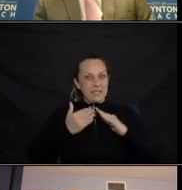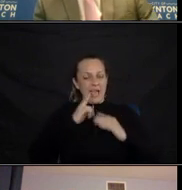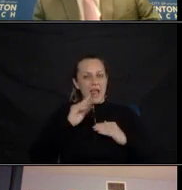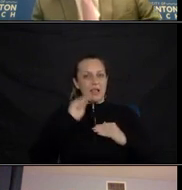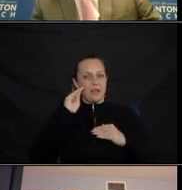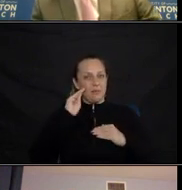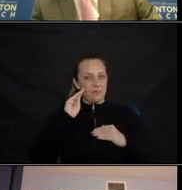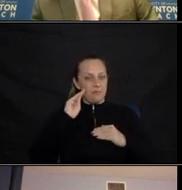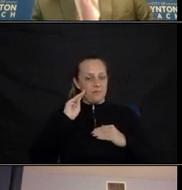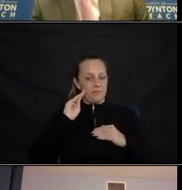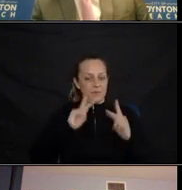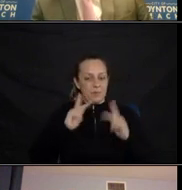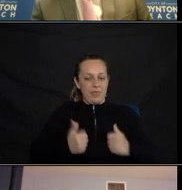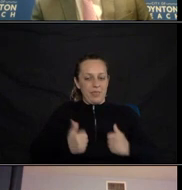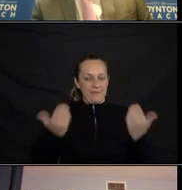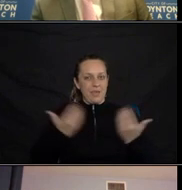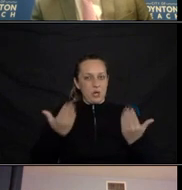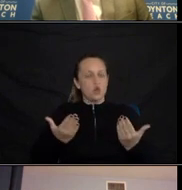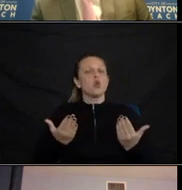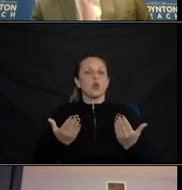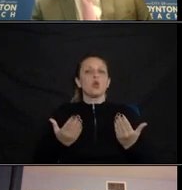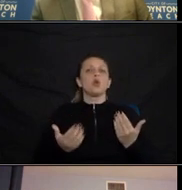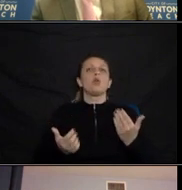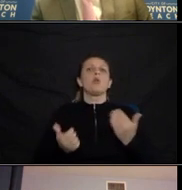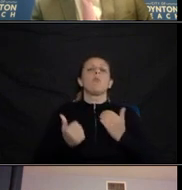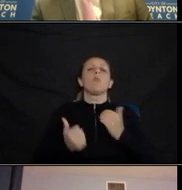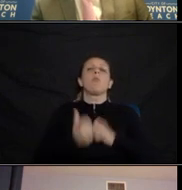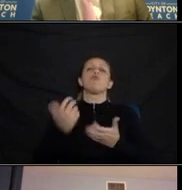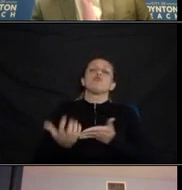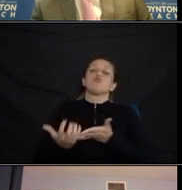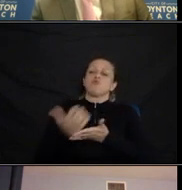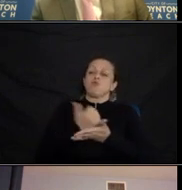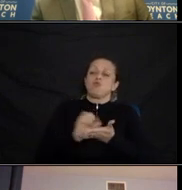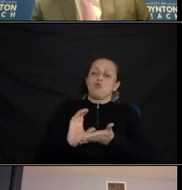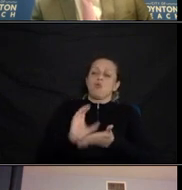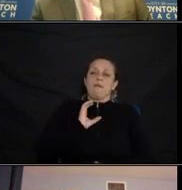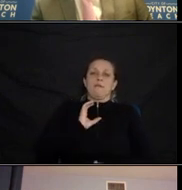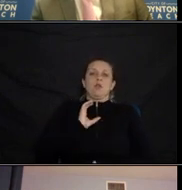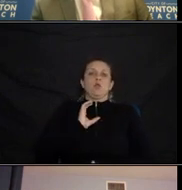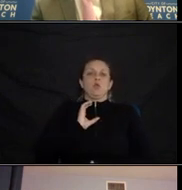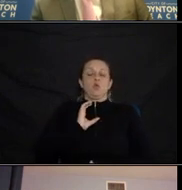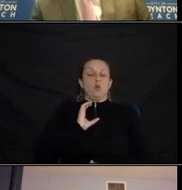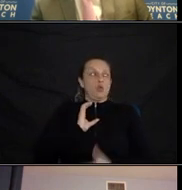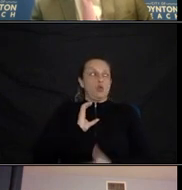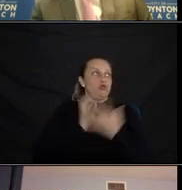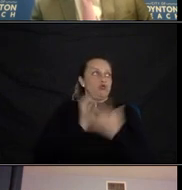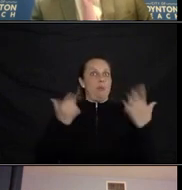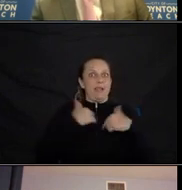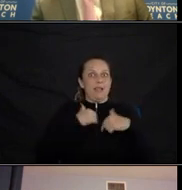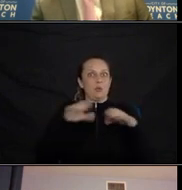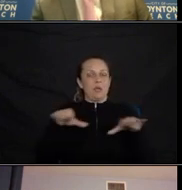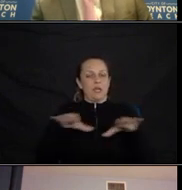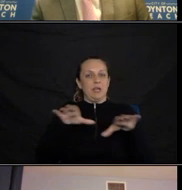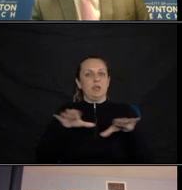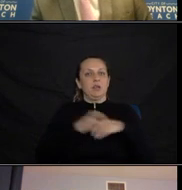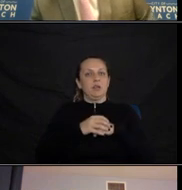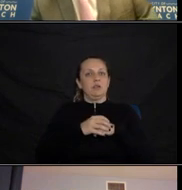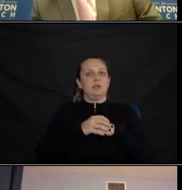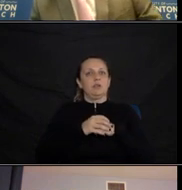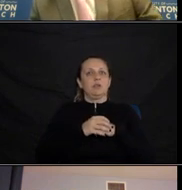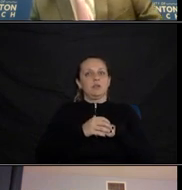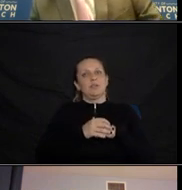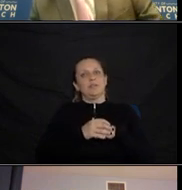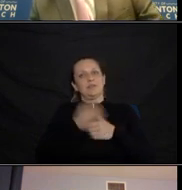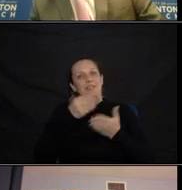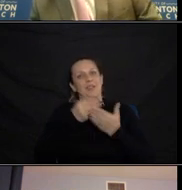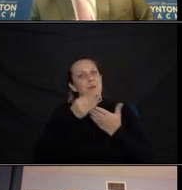residents the most revenue. And there are so many things we can do with that money.